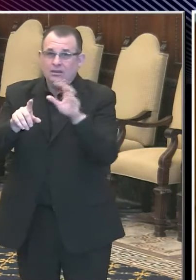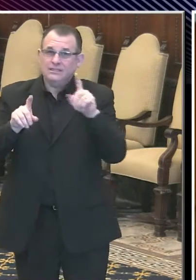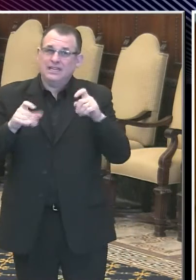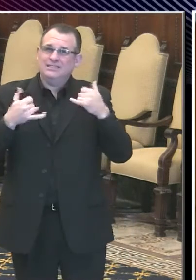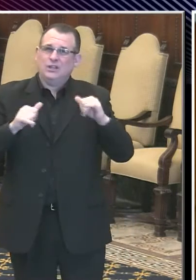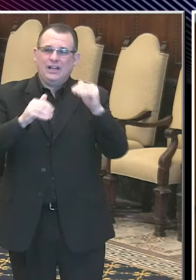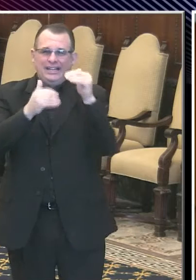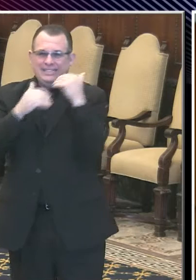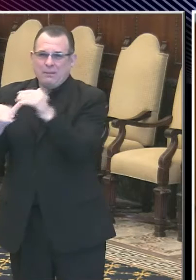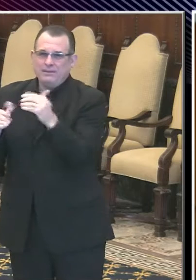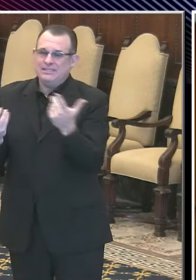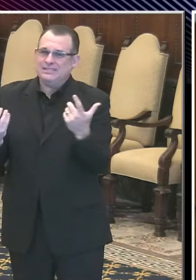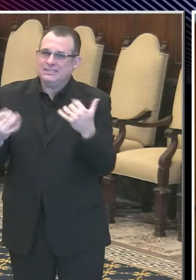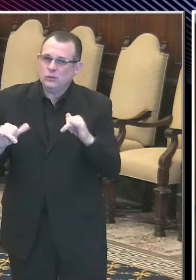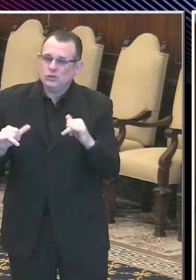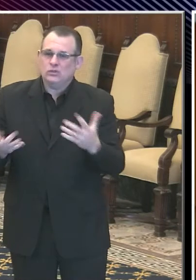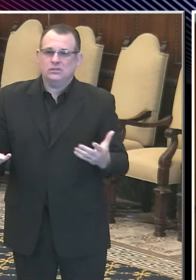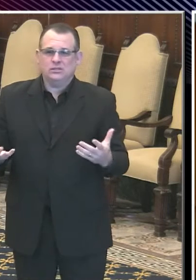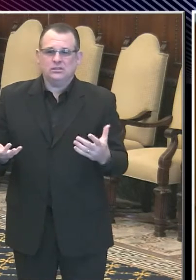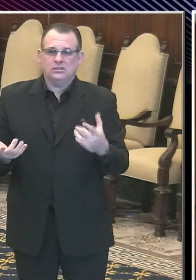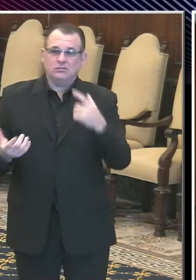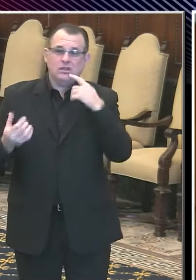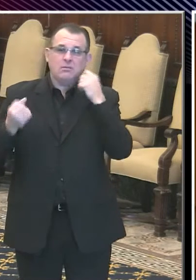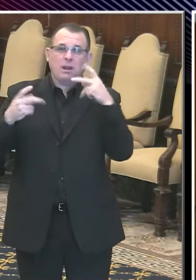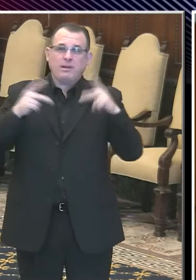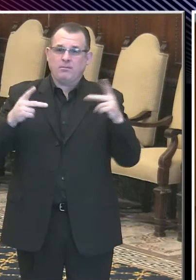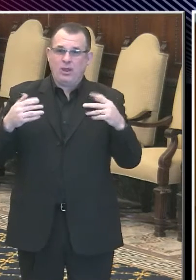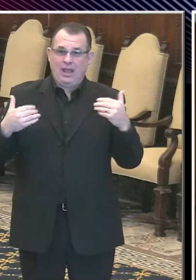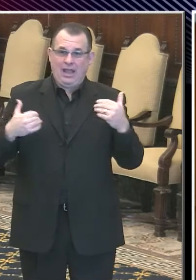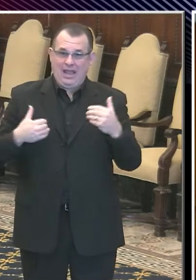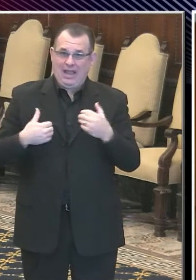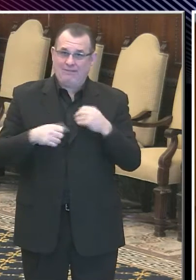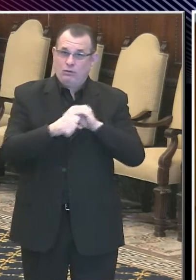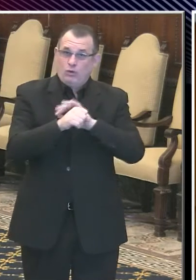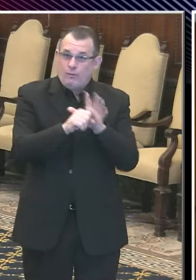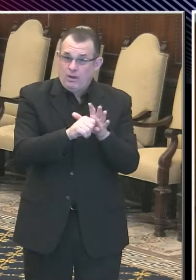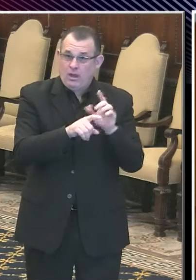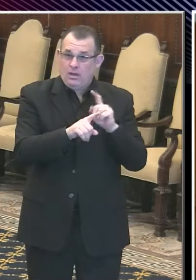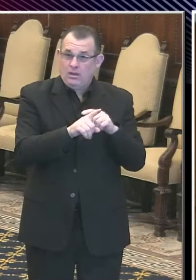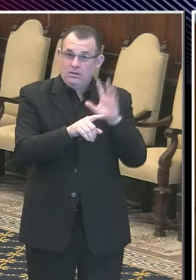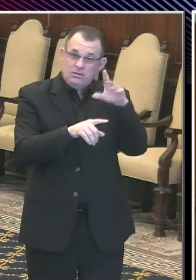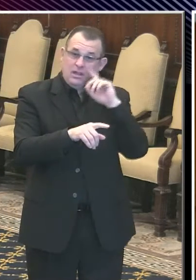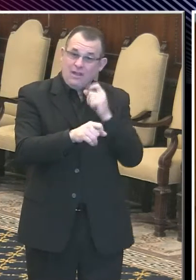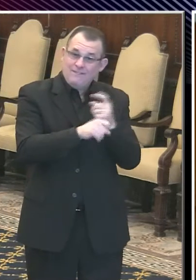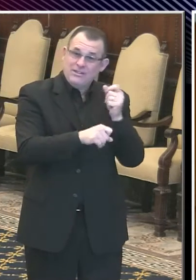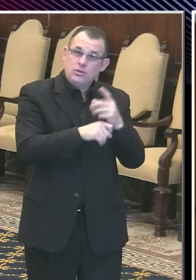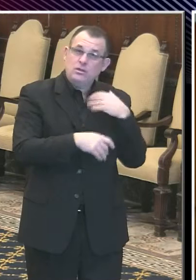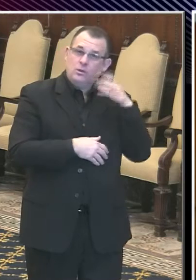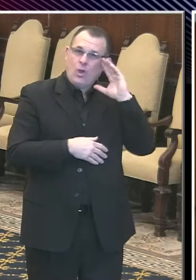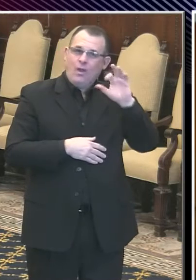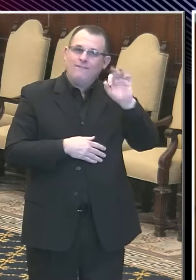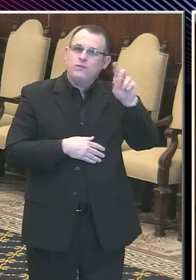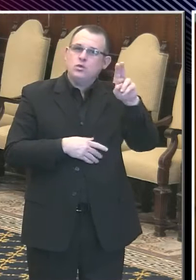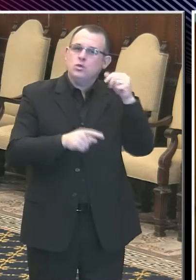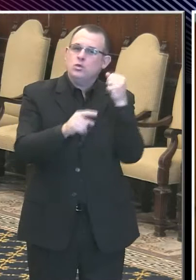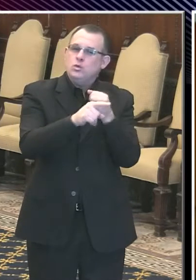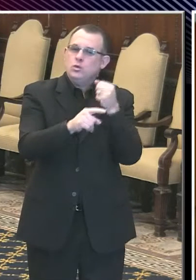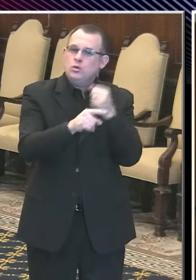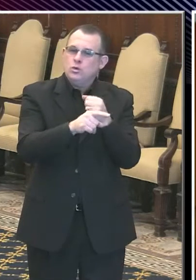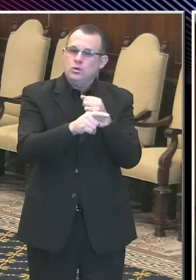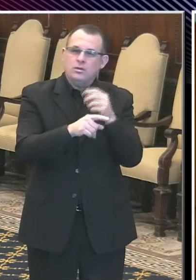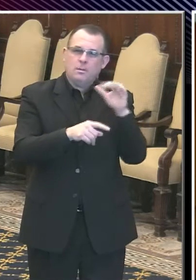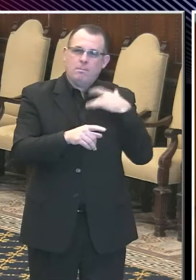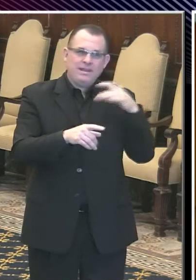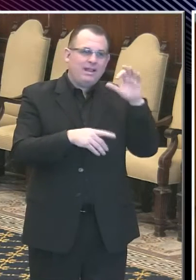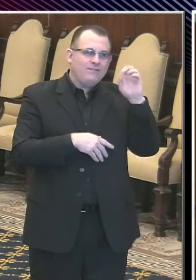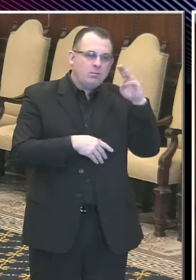stage of the epidemic when we have so many cases. Every year we have a pandemic of influenza. It happens usually January or February. And we have